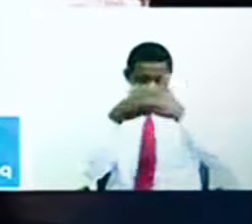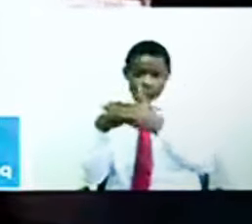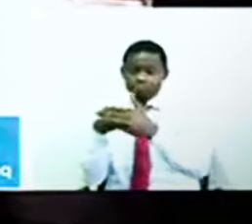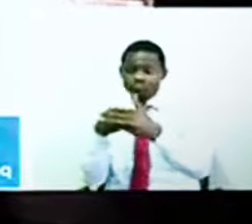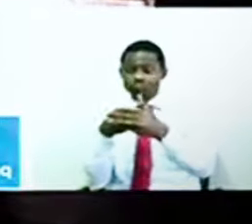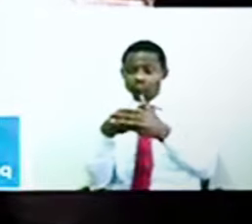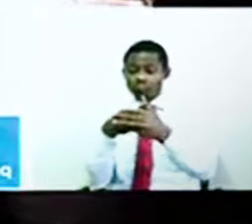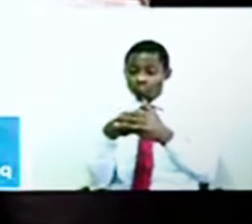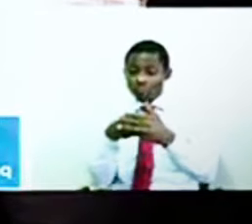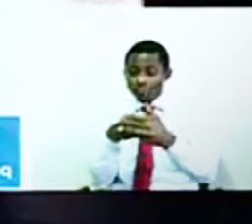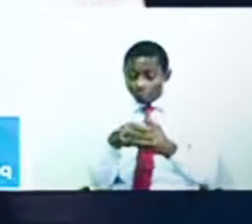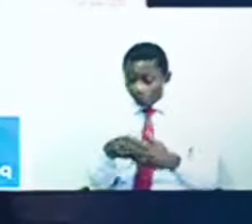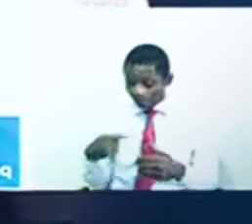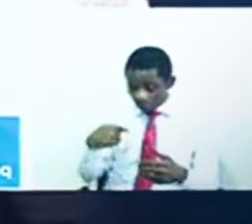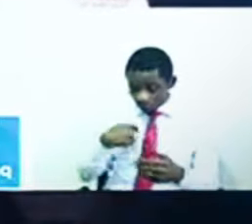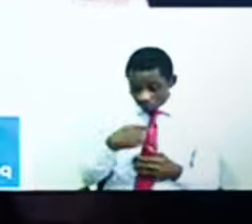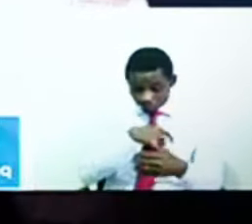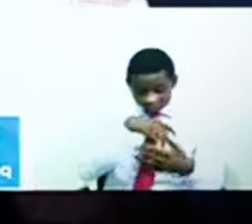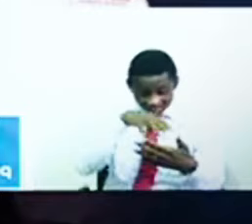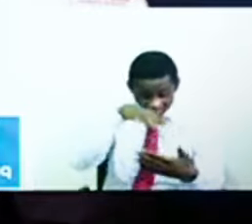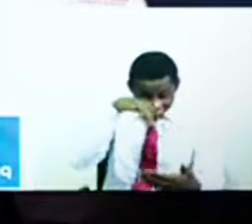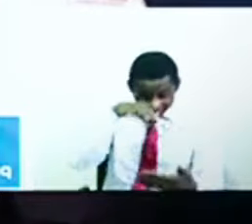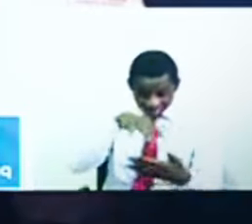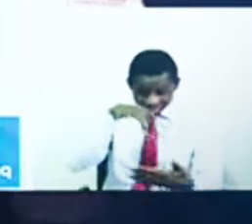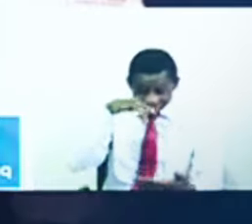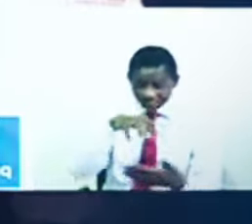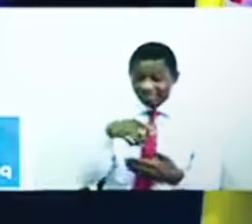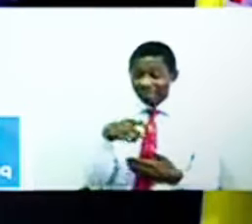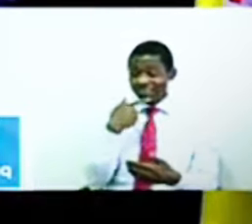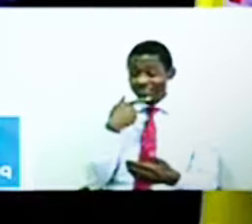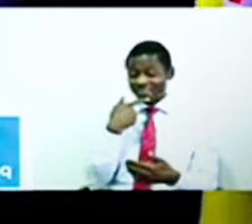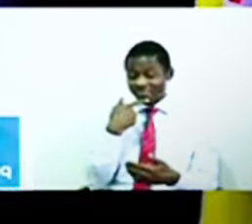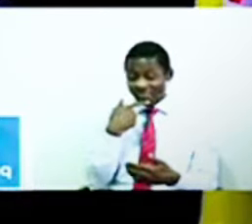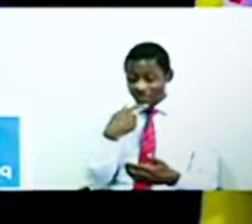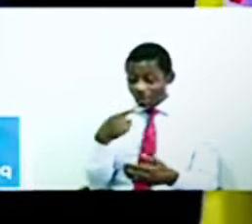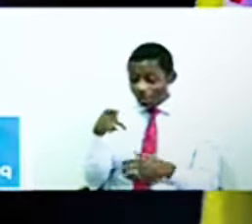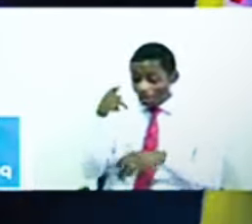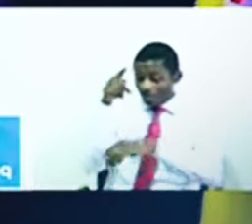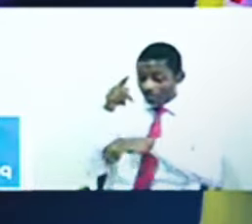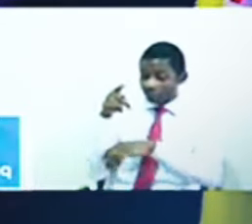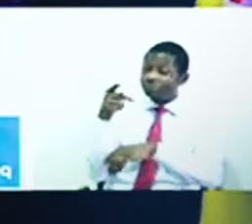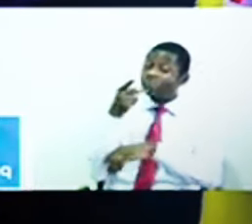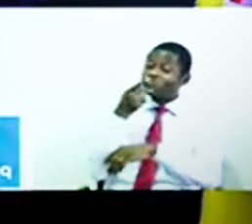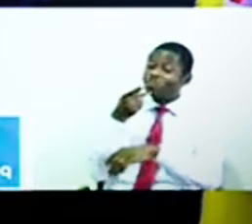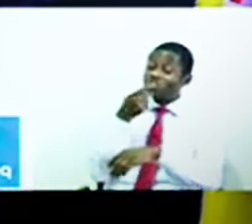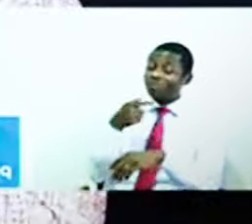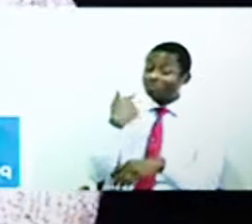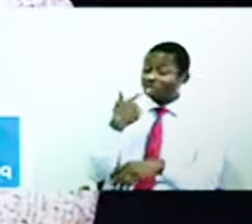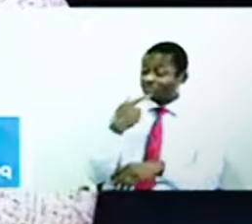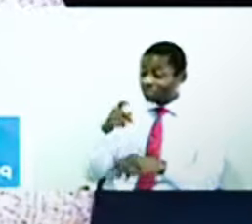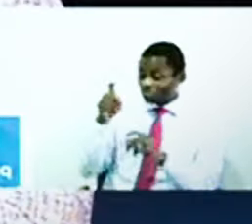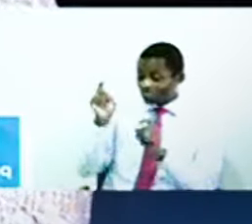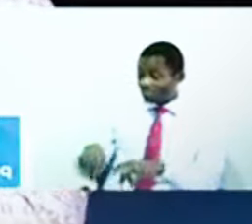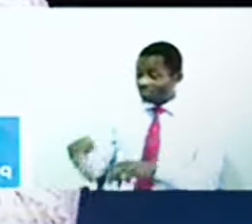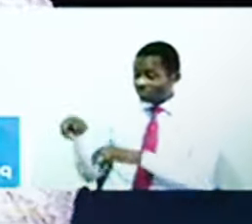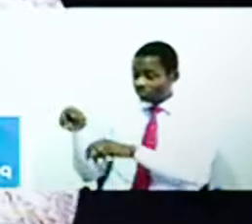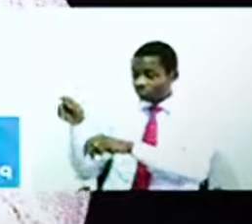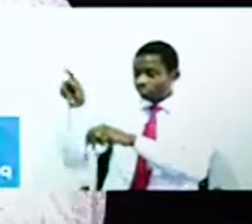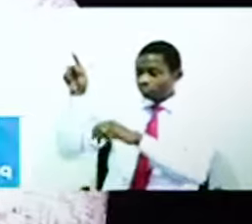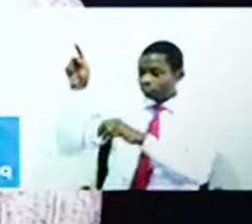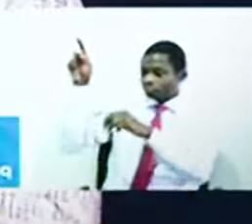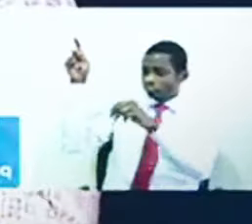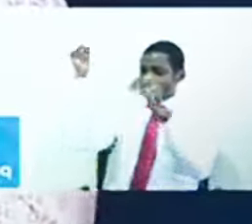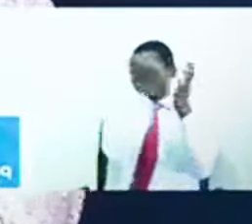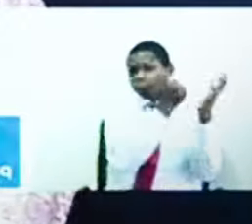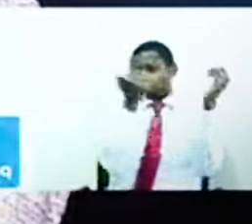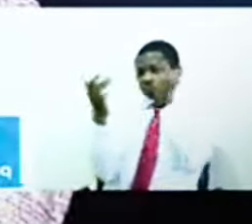We studied that Paul says that we have to crucify it. Yes, I say. Paul say, as I say, you're